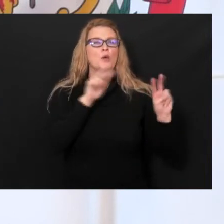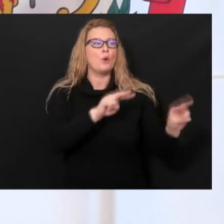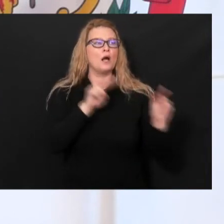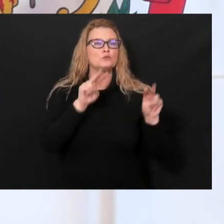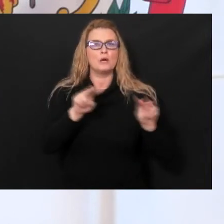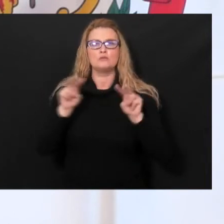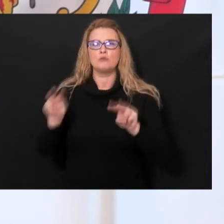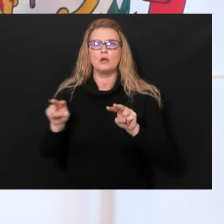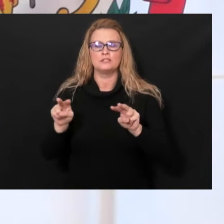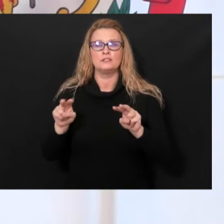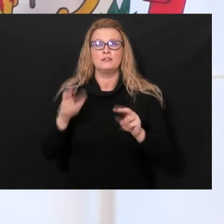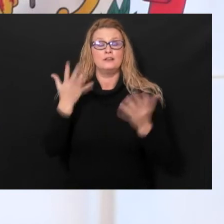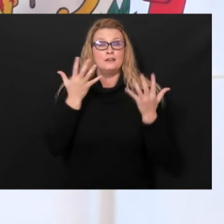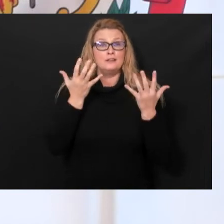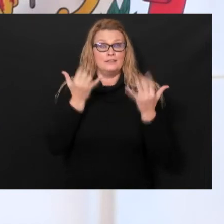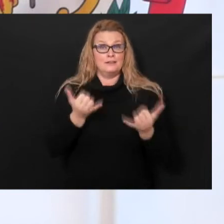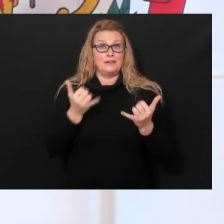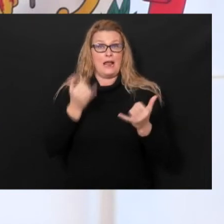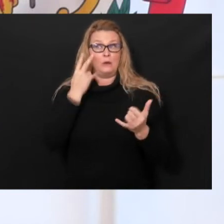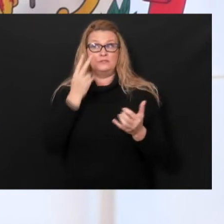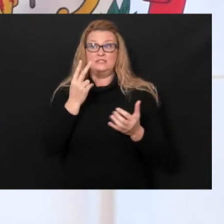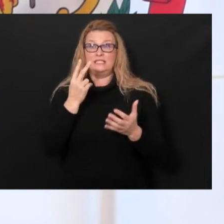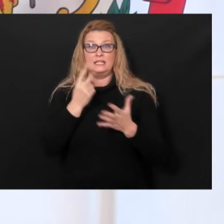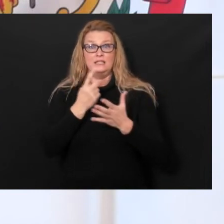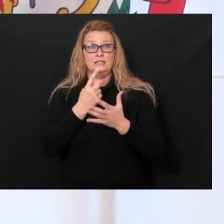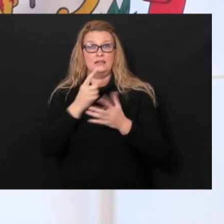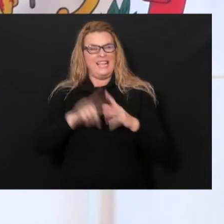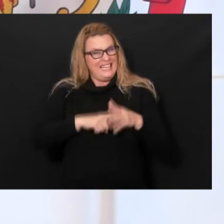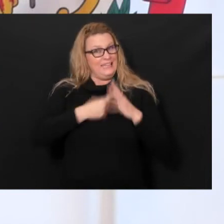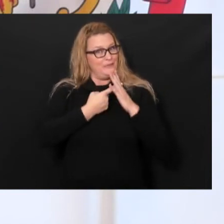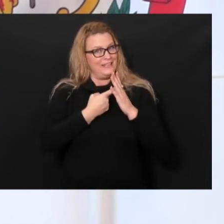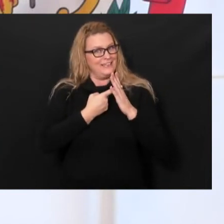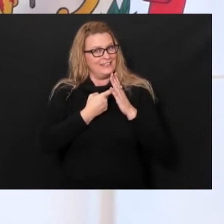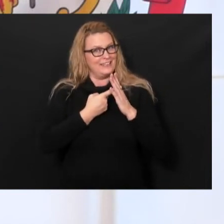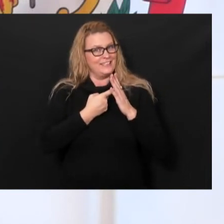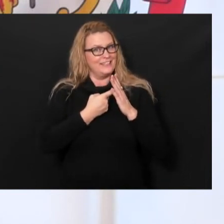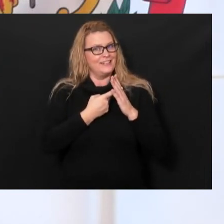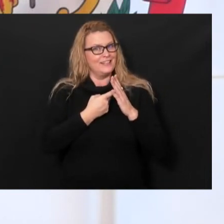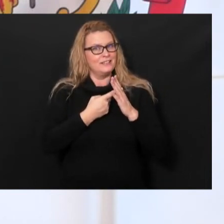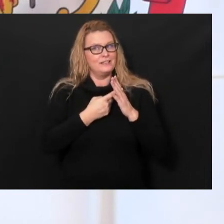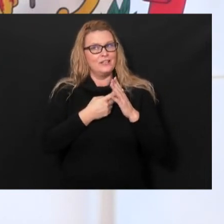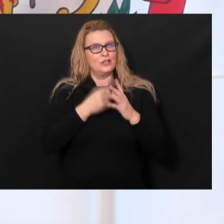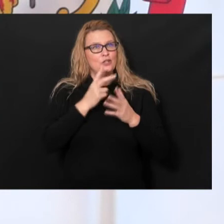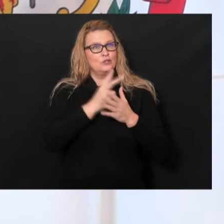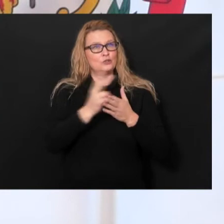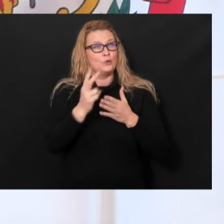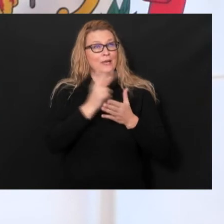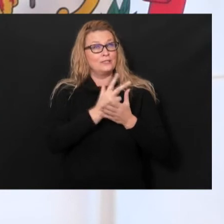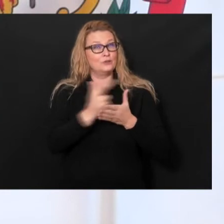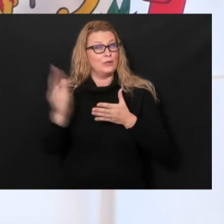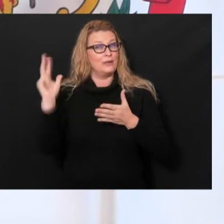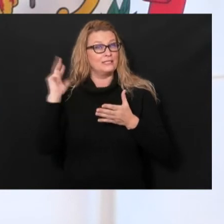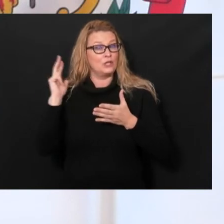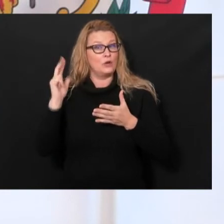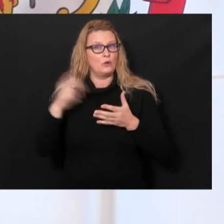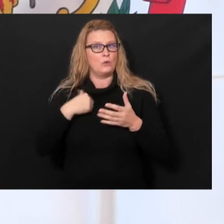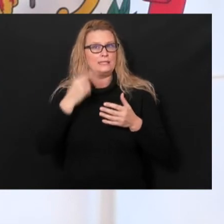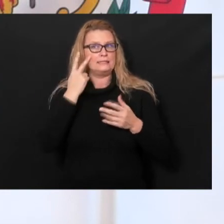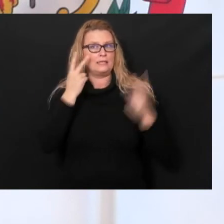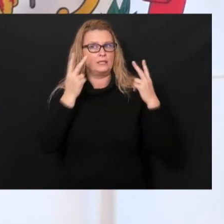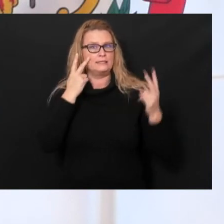we've seen over the weeks, and in the beginning, whether it be 2 or 3 weeks ago, we started seeing that